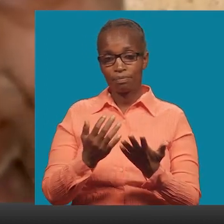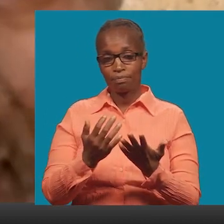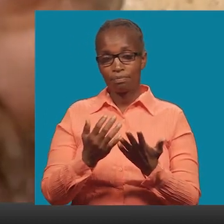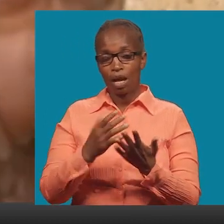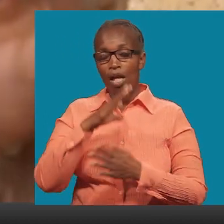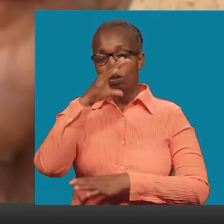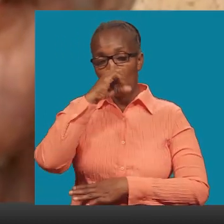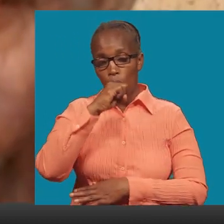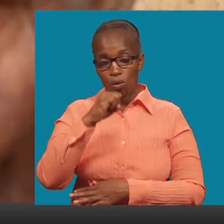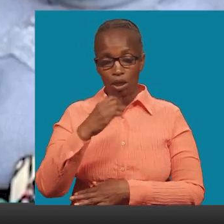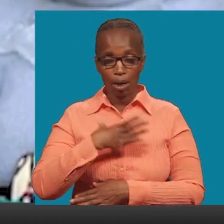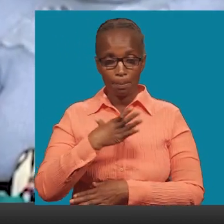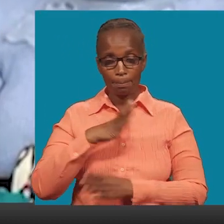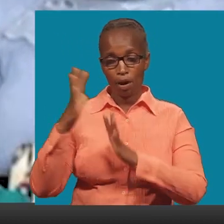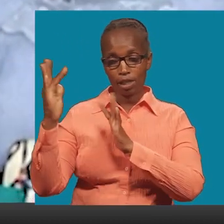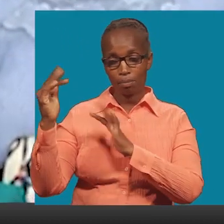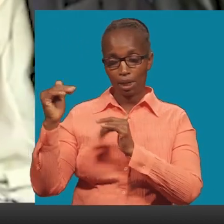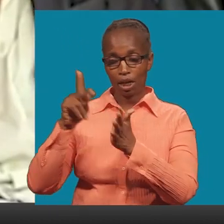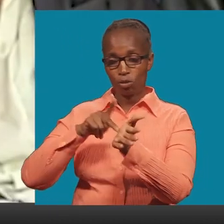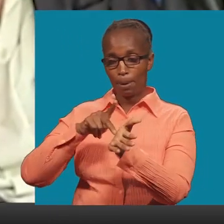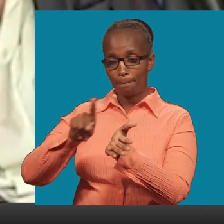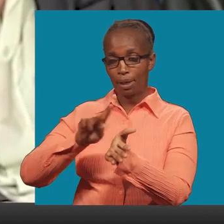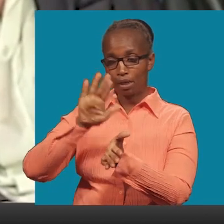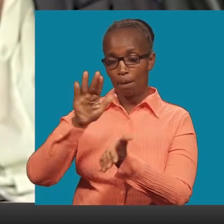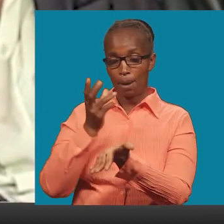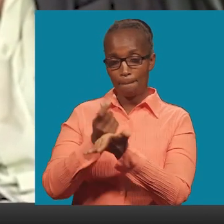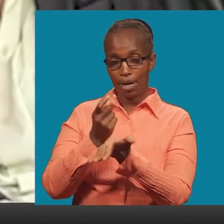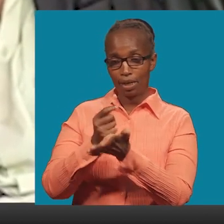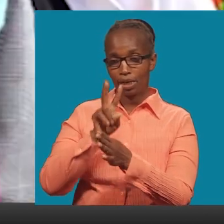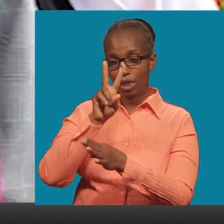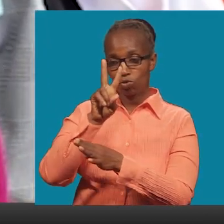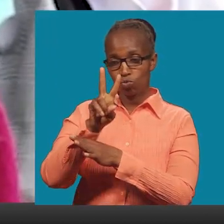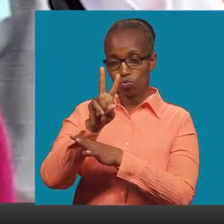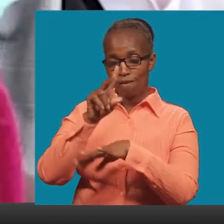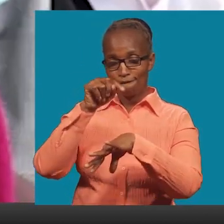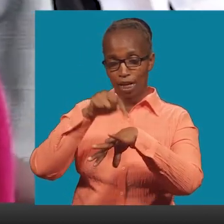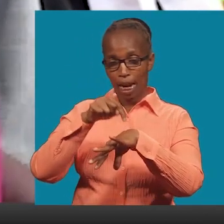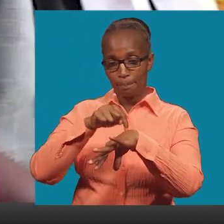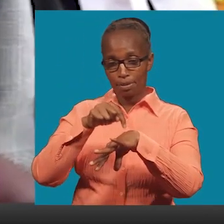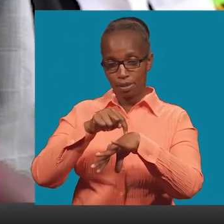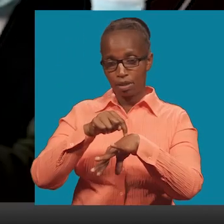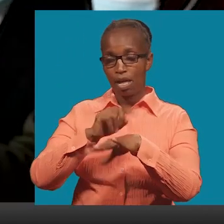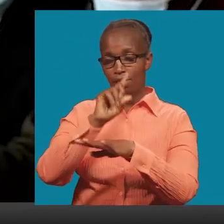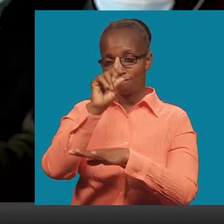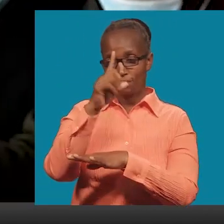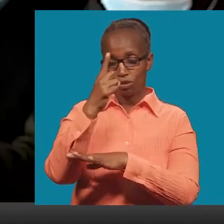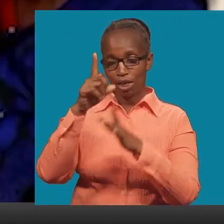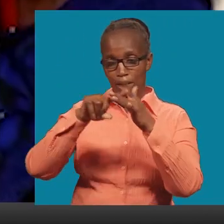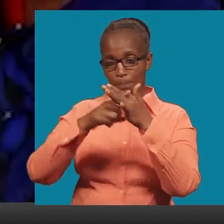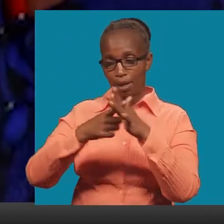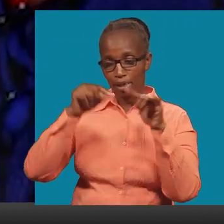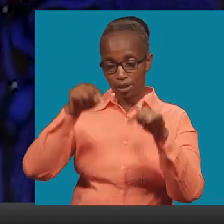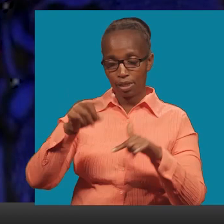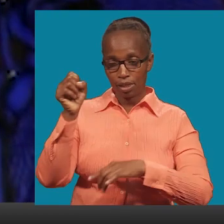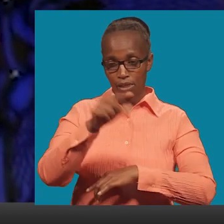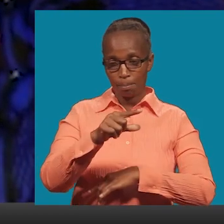hawa wakitarajiwa kupokea hela zao kwa awamu mbili, awamu ya kwanza ikianzia mwezi huu wa Juni